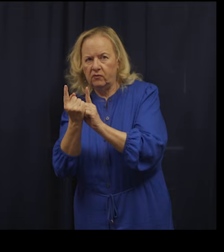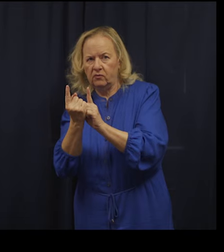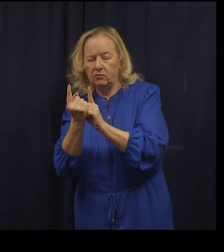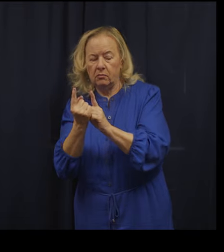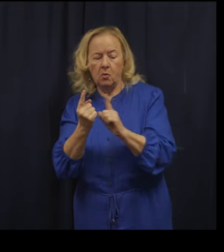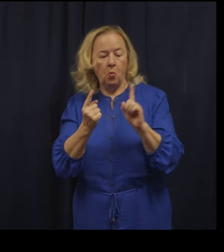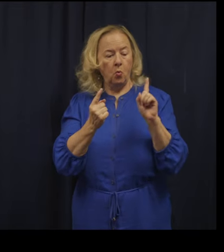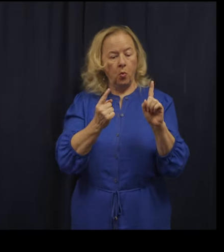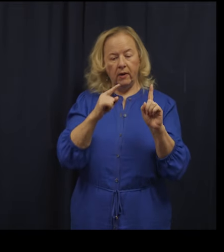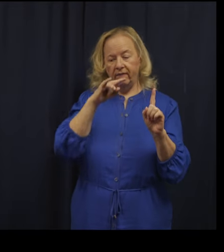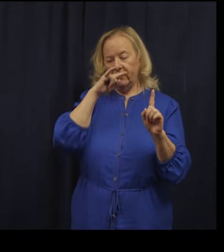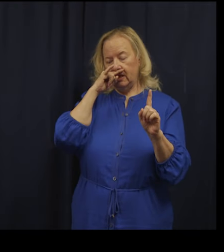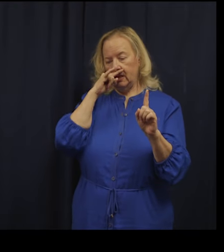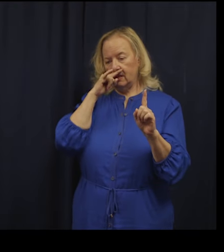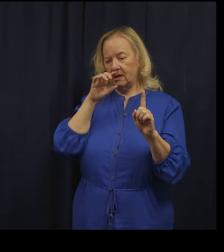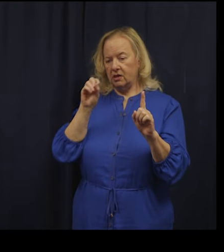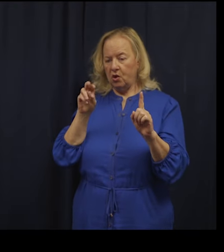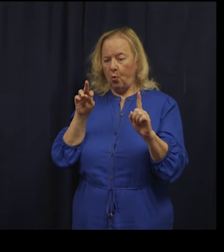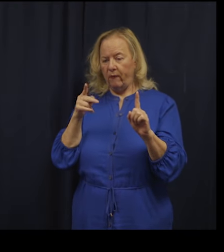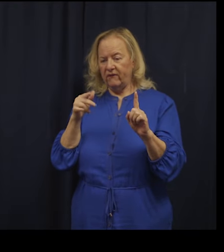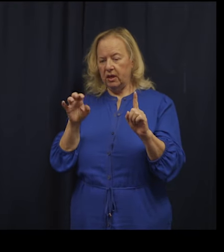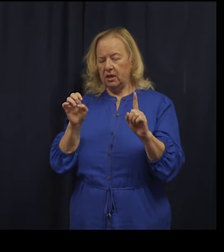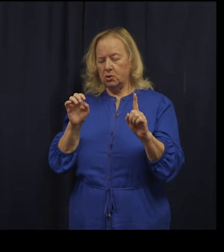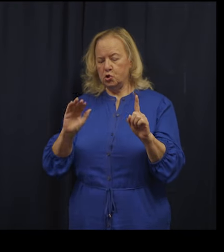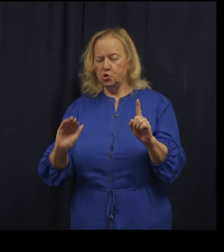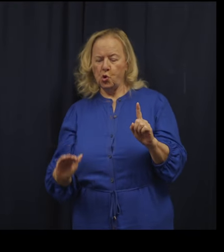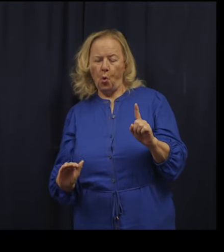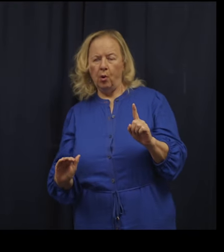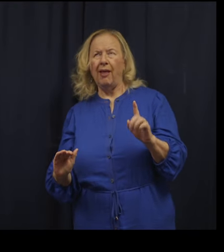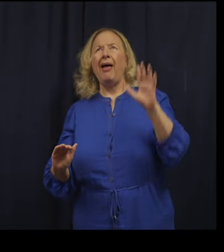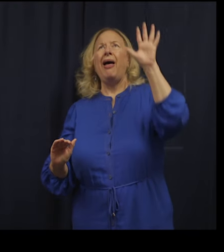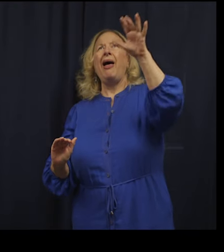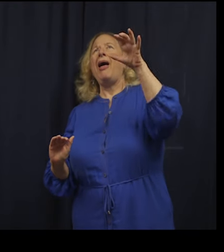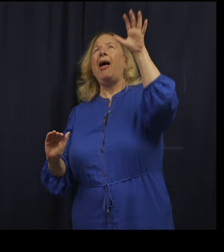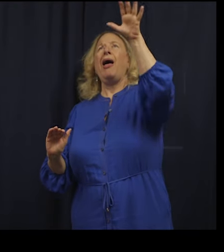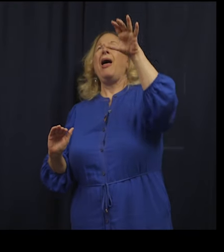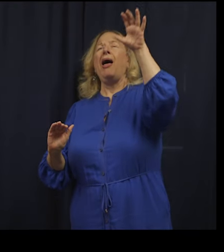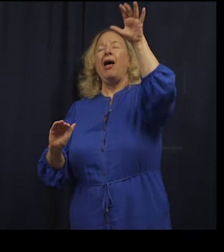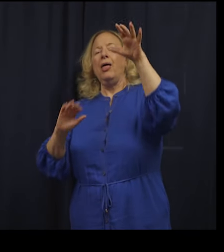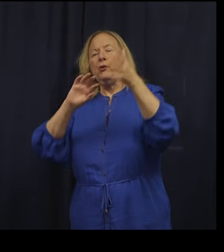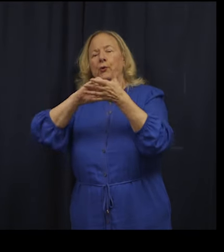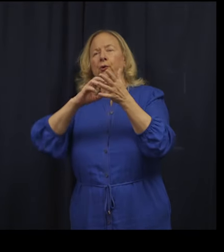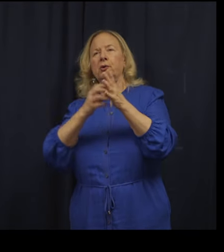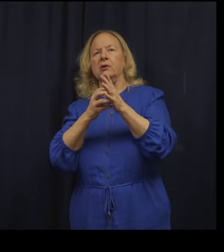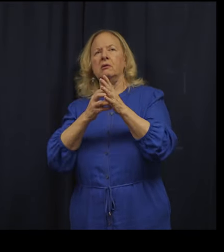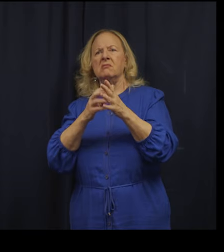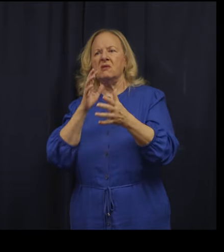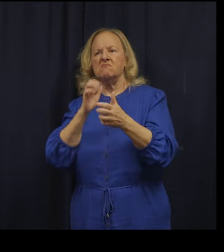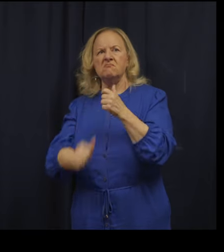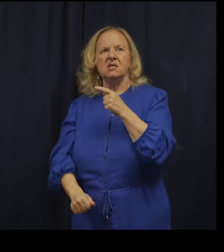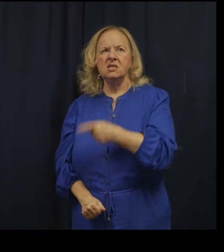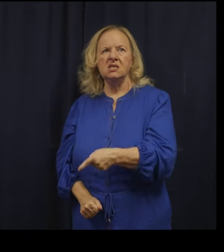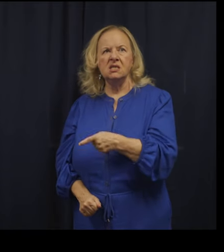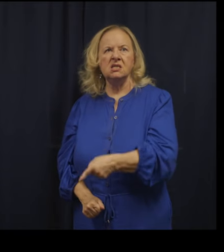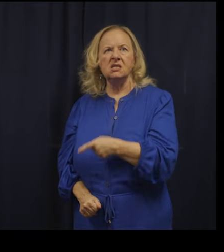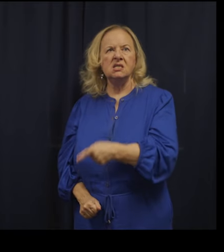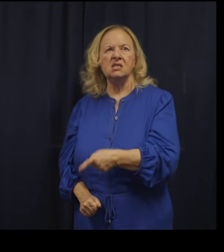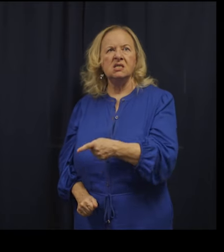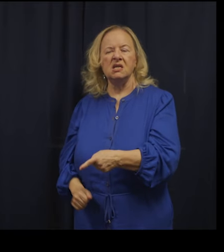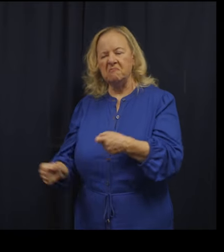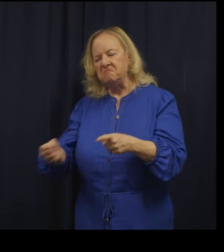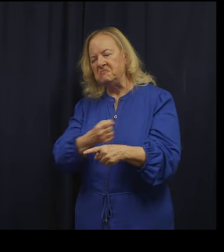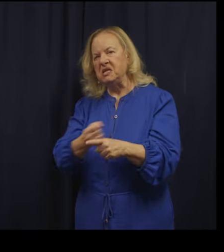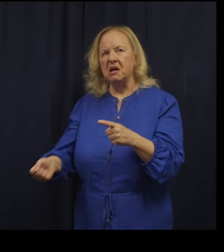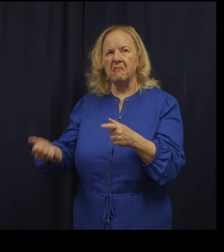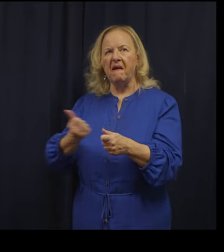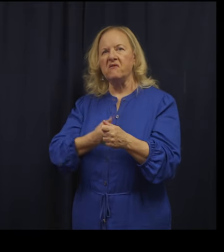So here's one of the little kids at the orphanage, and they're too short and can't reach the cookie jar. But they're also the meanest kid in the orphanage. They beat